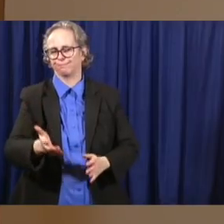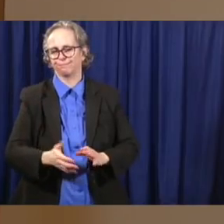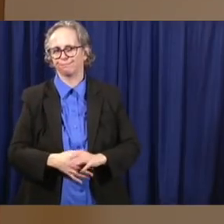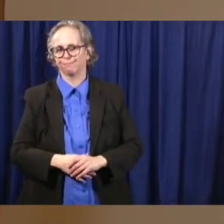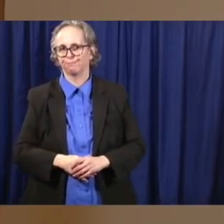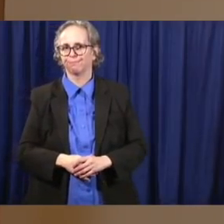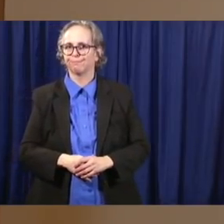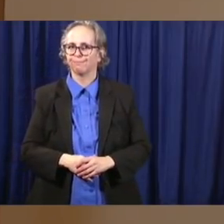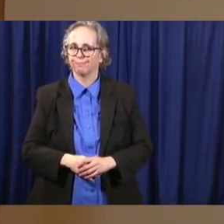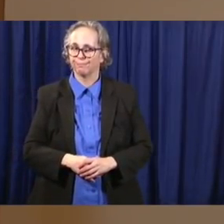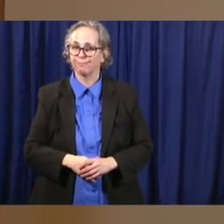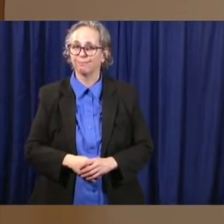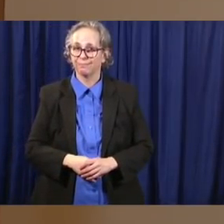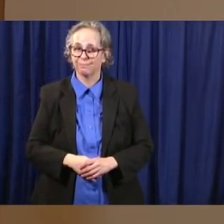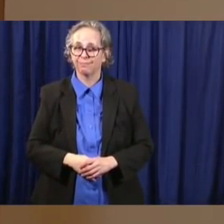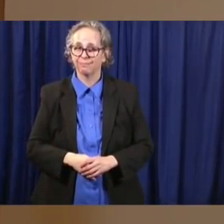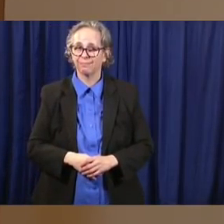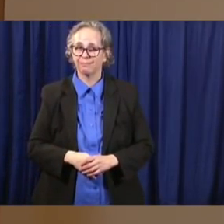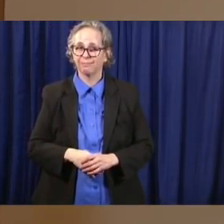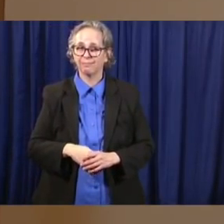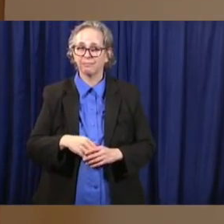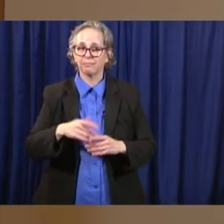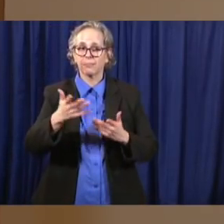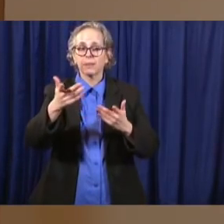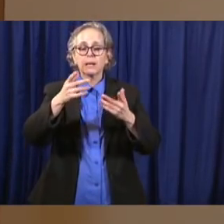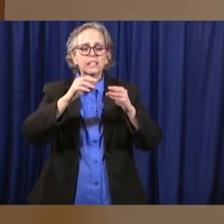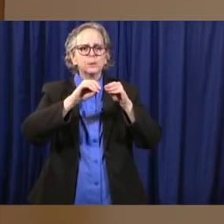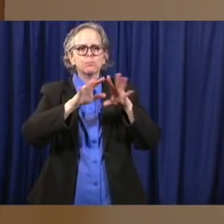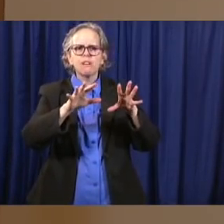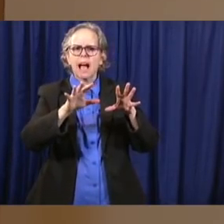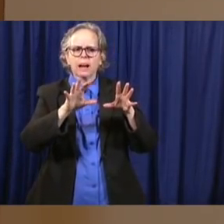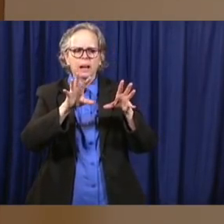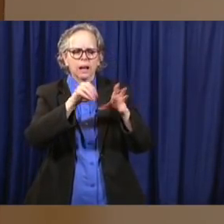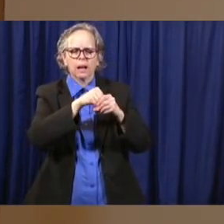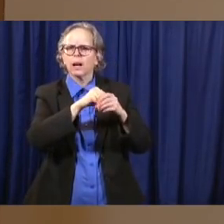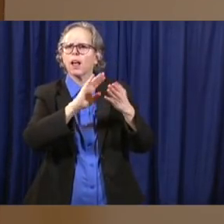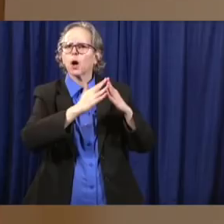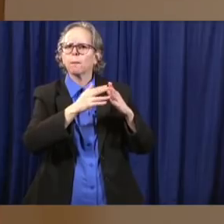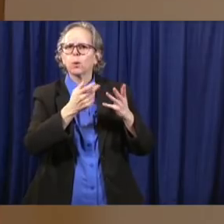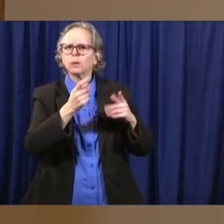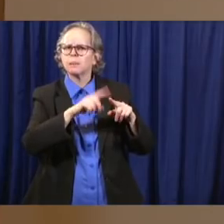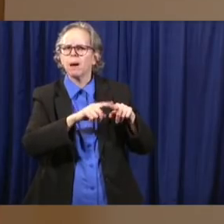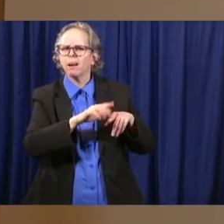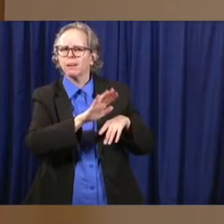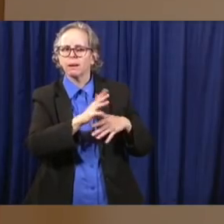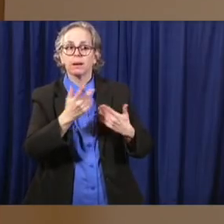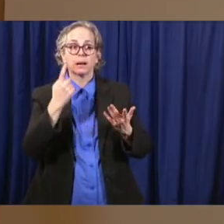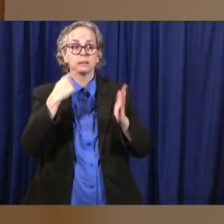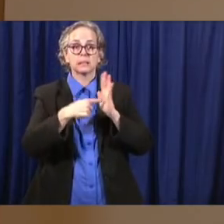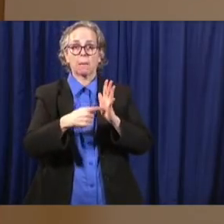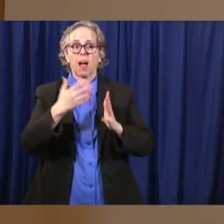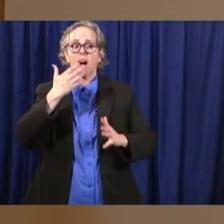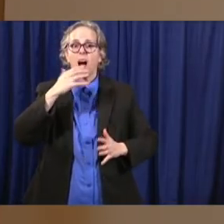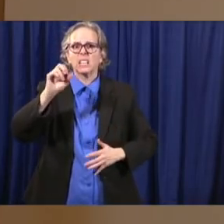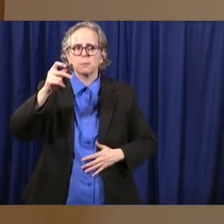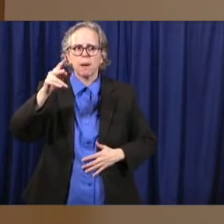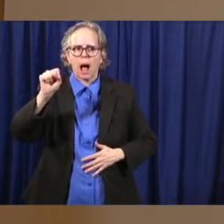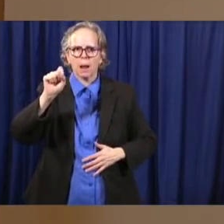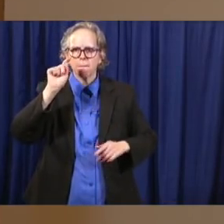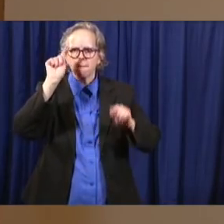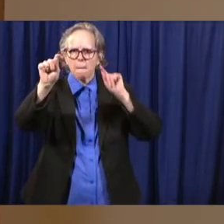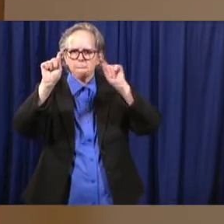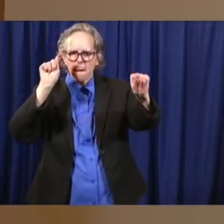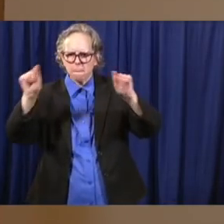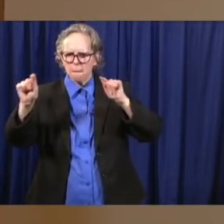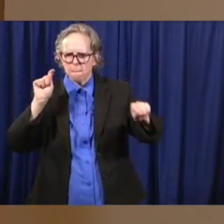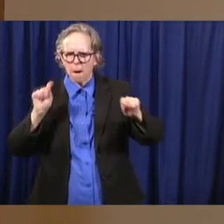subtleties of the spread within community. If we have a ton of these hot spots and those catch, that kind of will give us a little bump